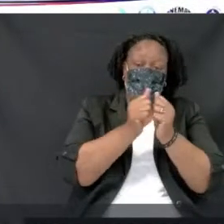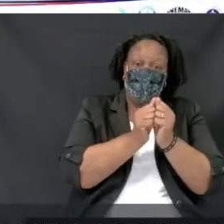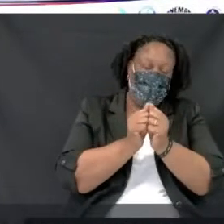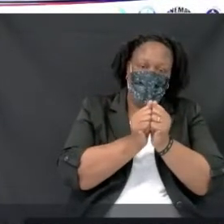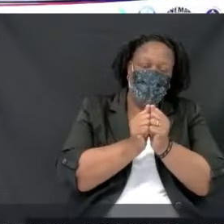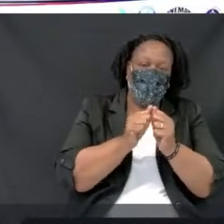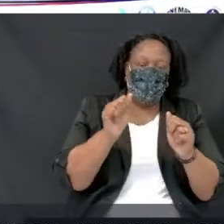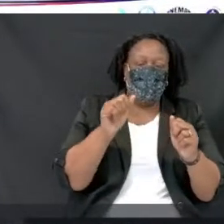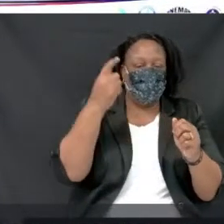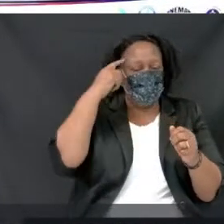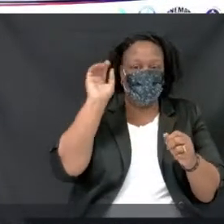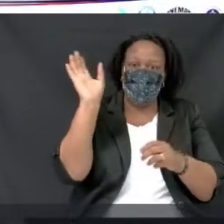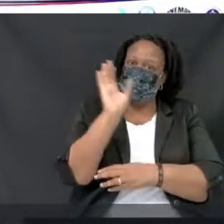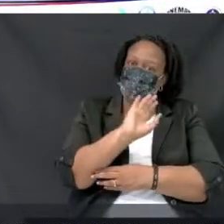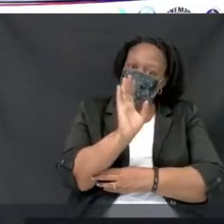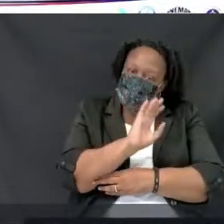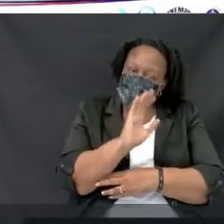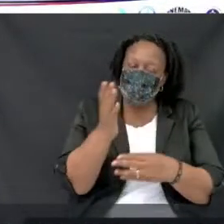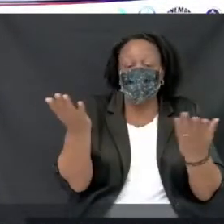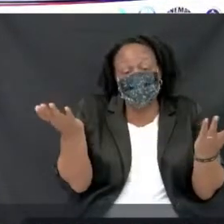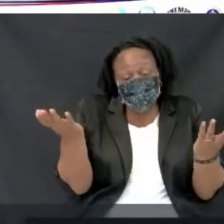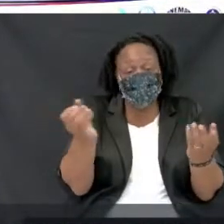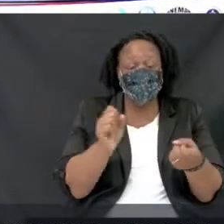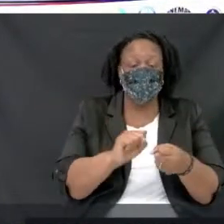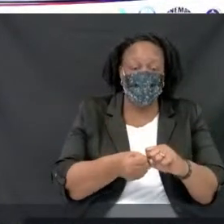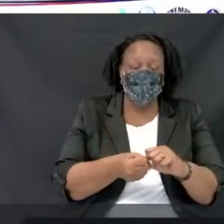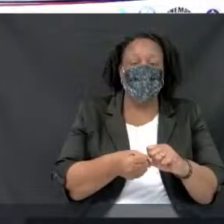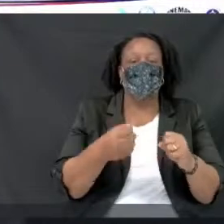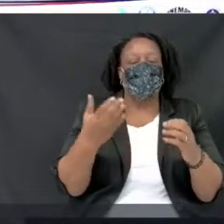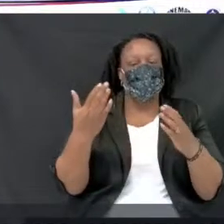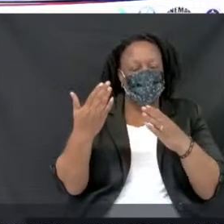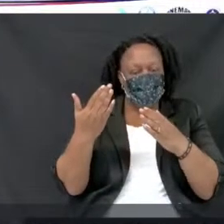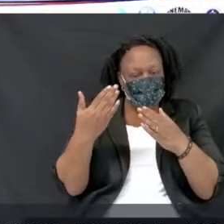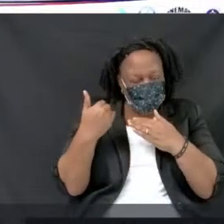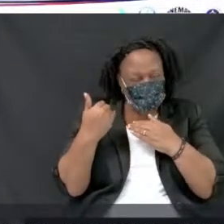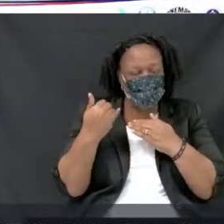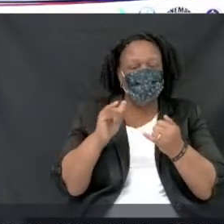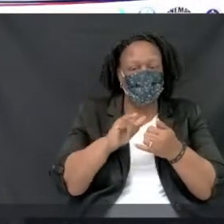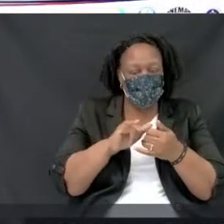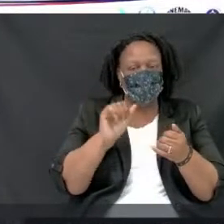I want to highlight something because I have been called by several